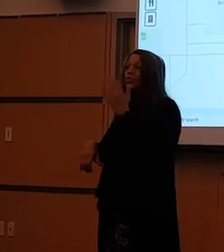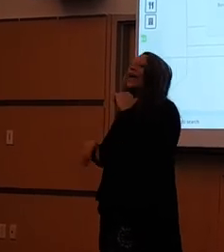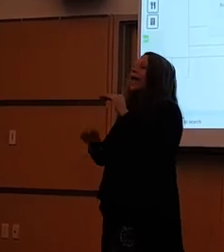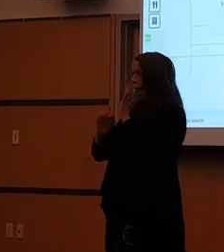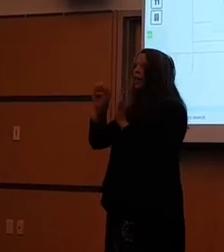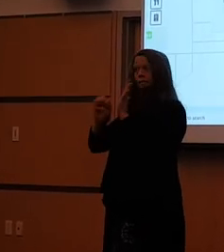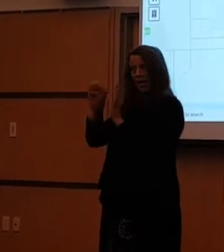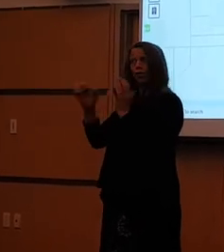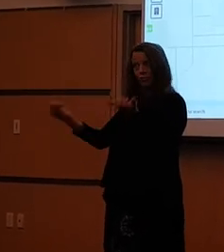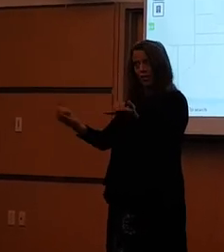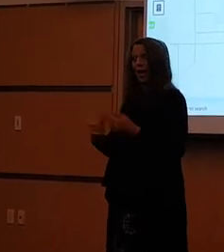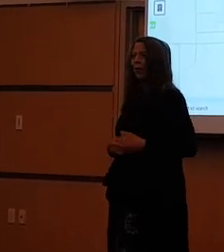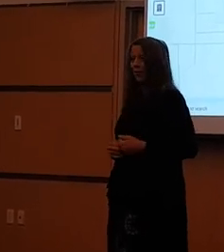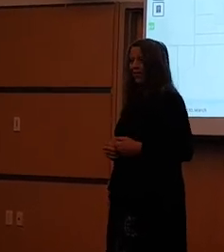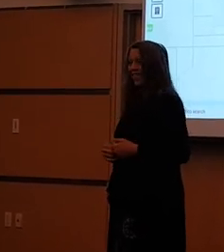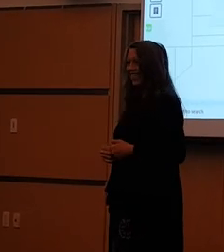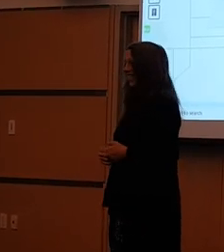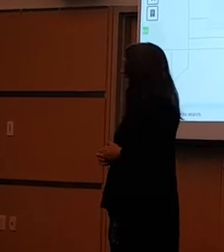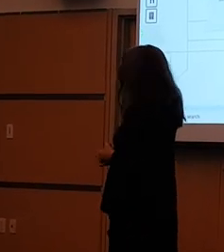elevators,